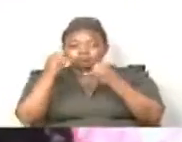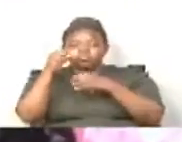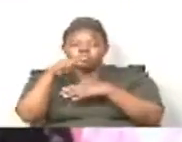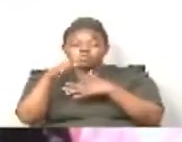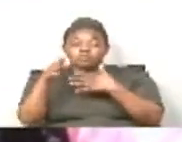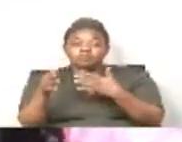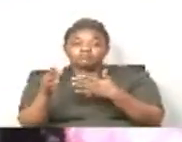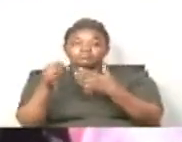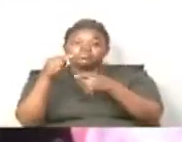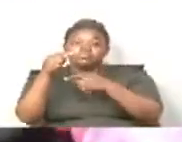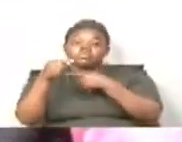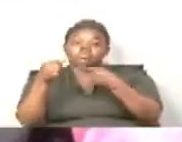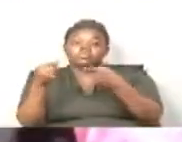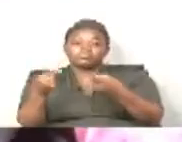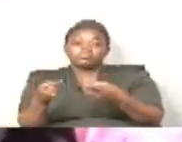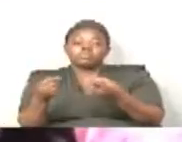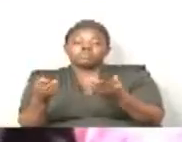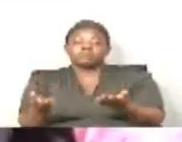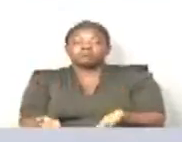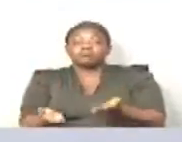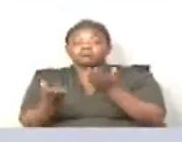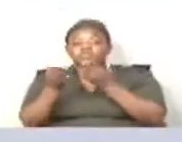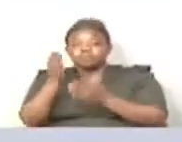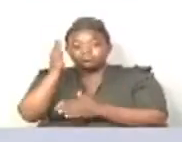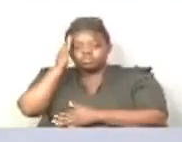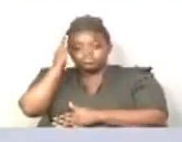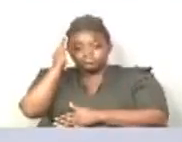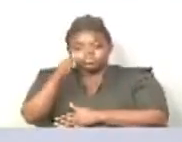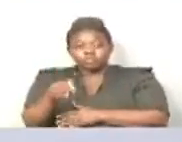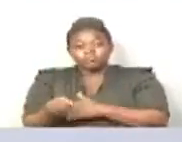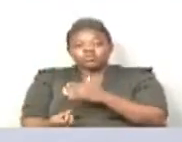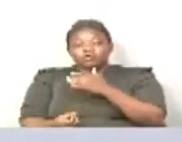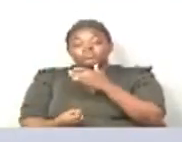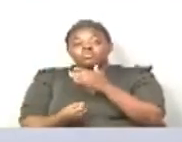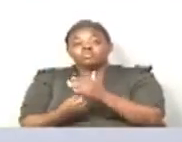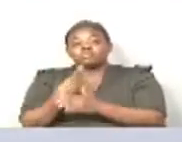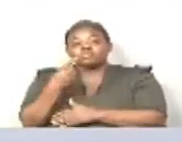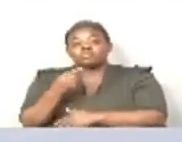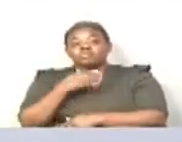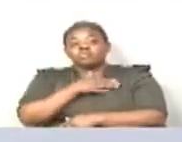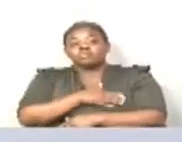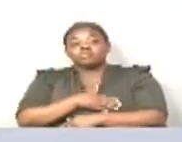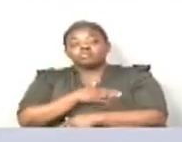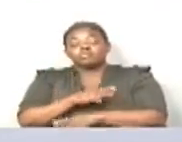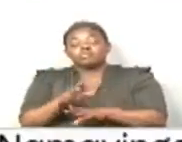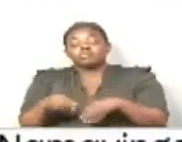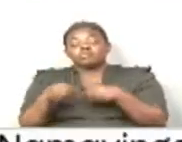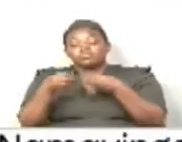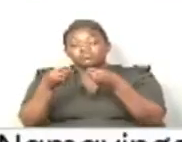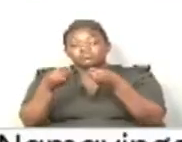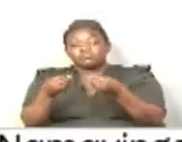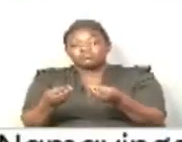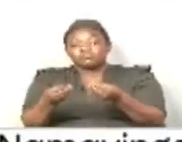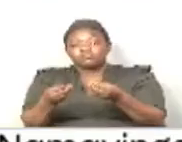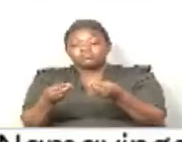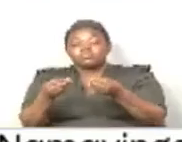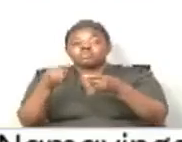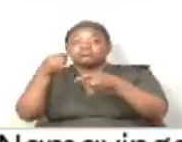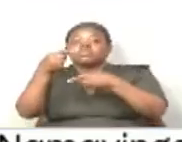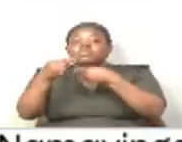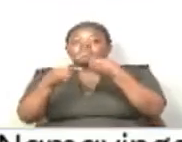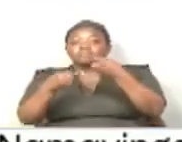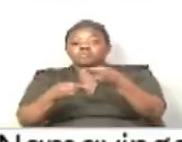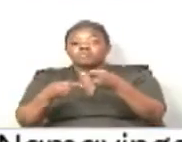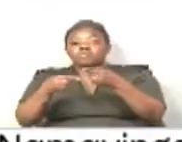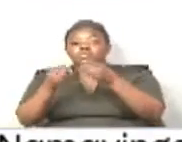abatikiddwa okweyongerayo okusoma kibongere ku kumanya. Opportunities. Please give priority to pursuing